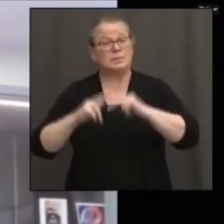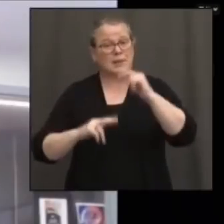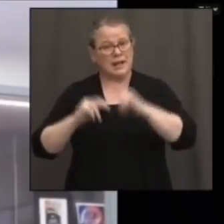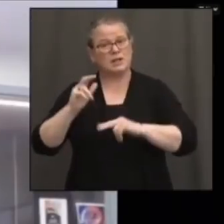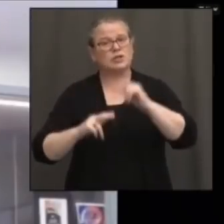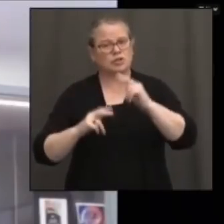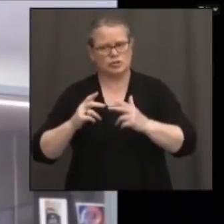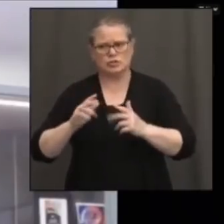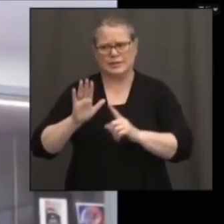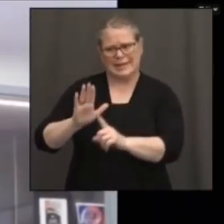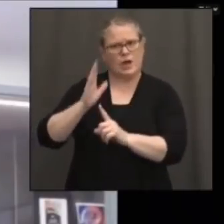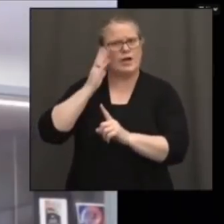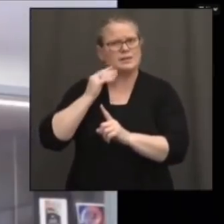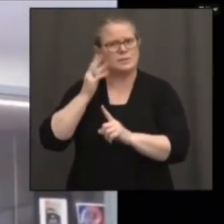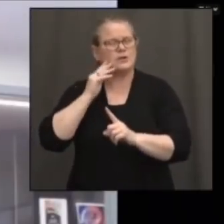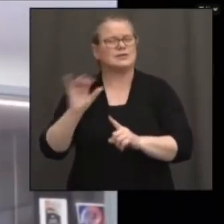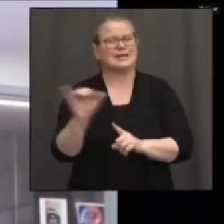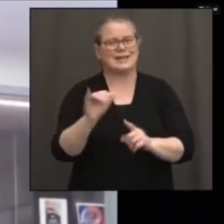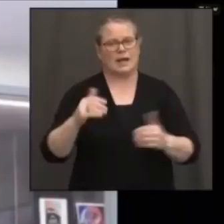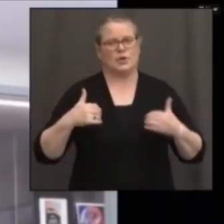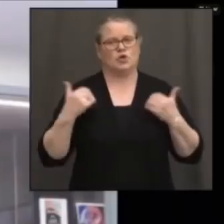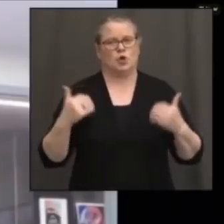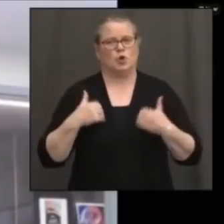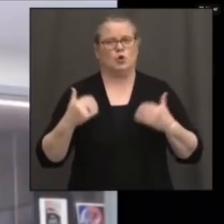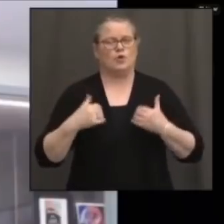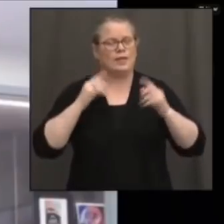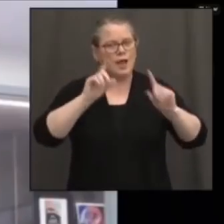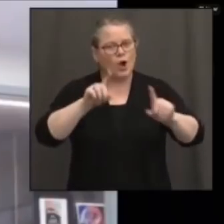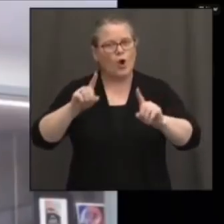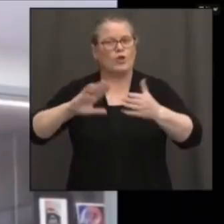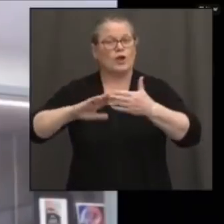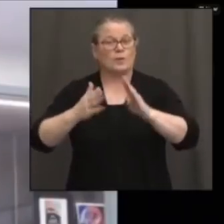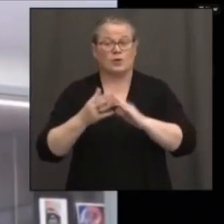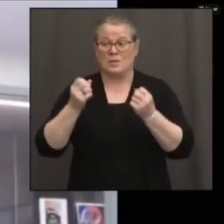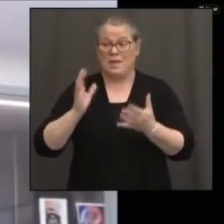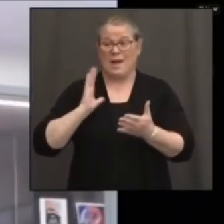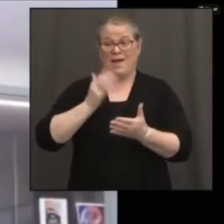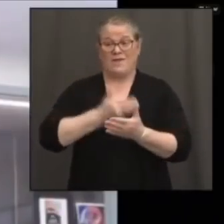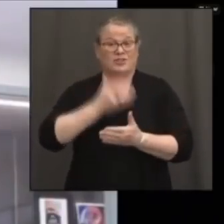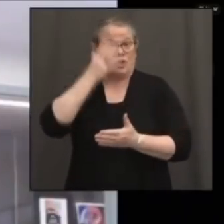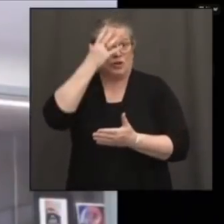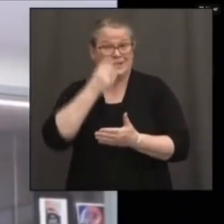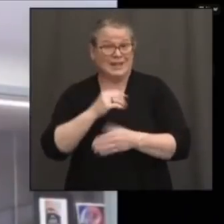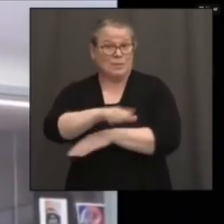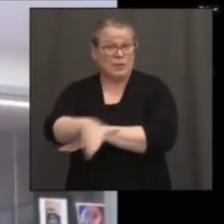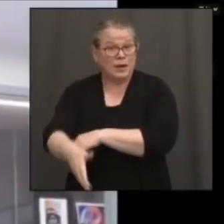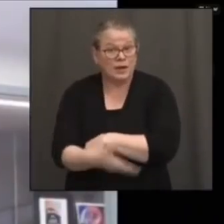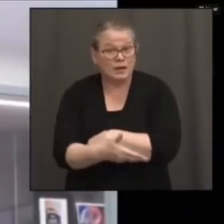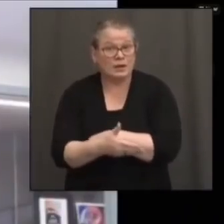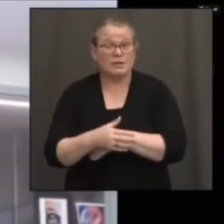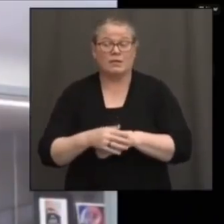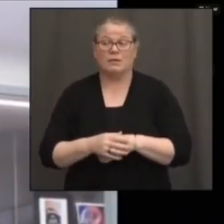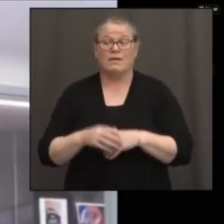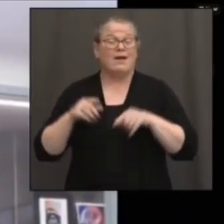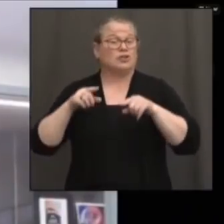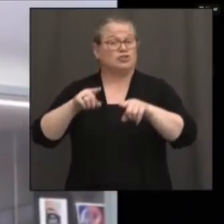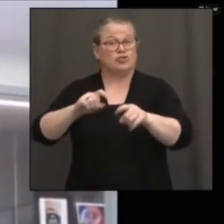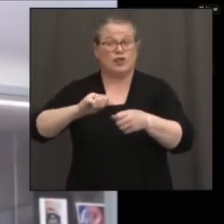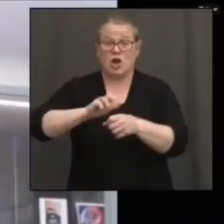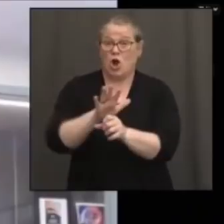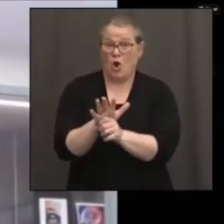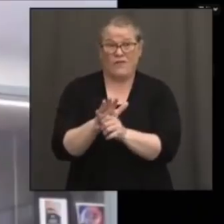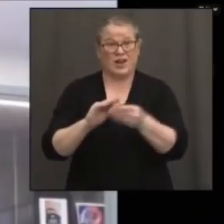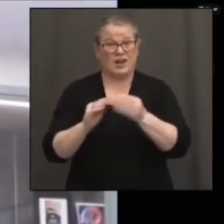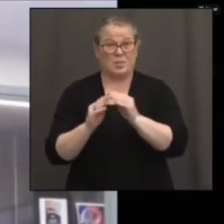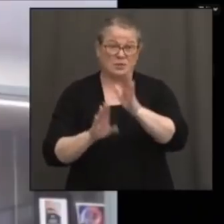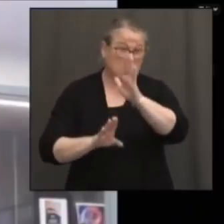community and are out in the communities when a lot of us are sleeping, or even during the peak of COVID, they were out